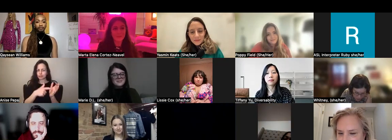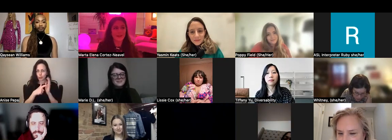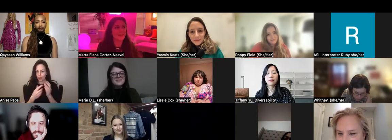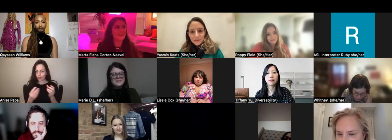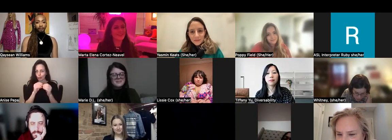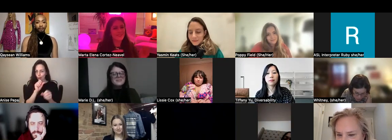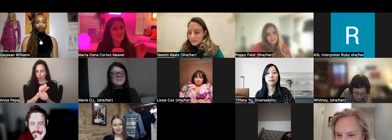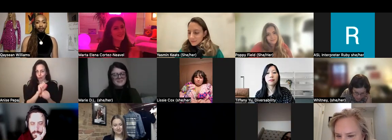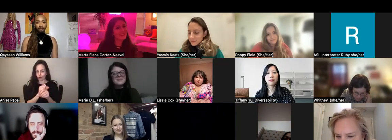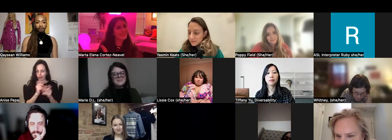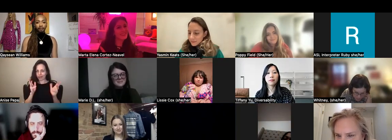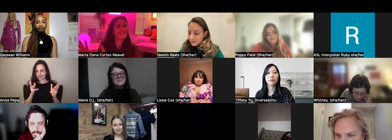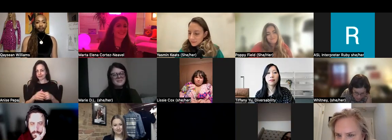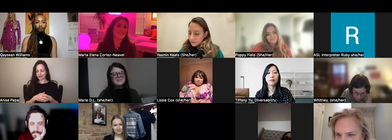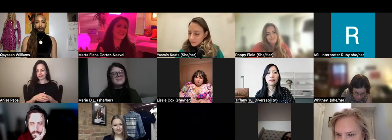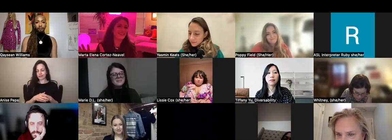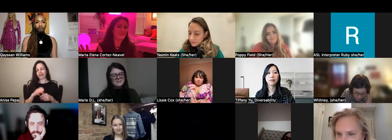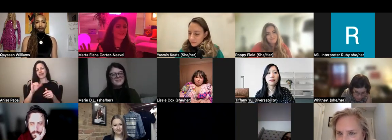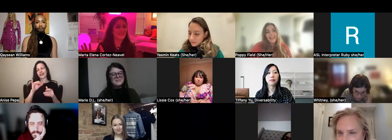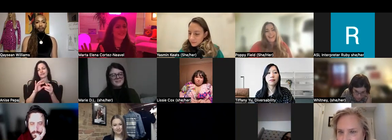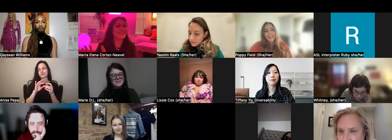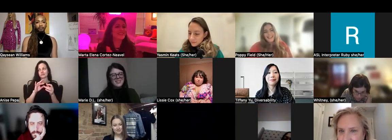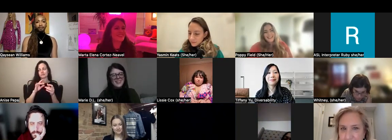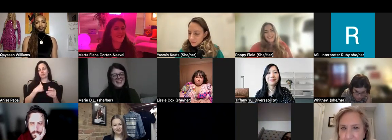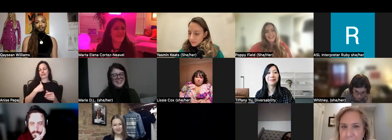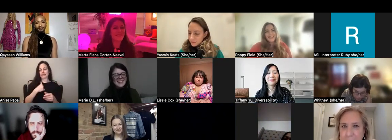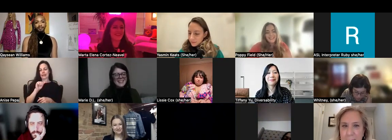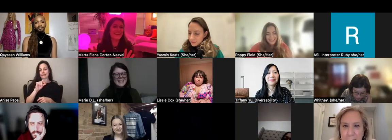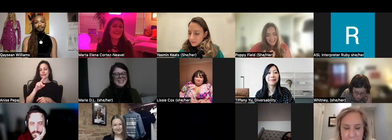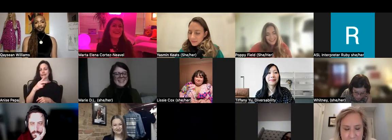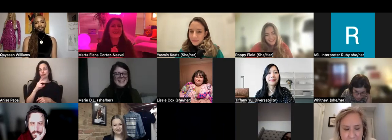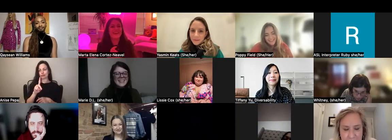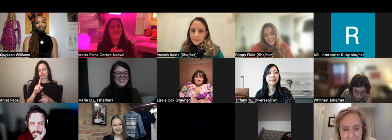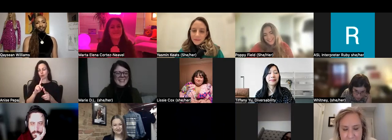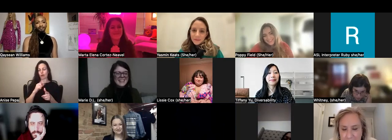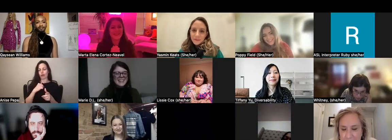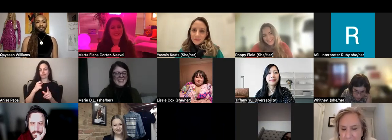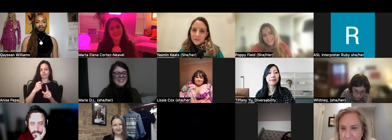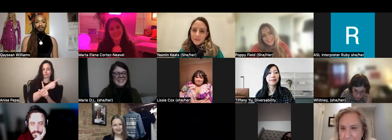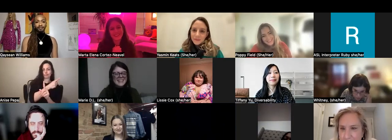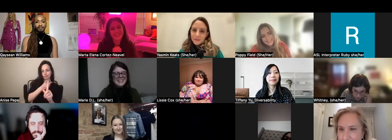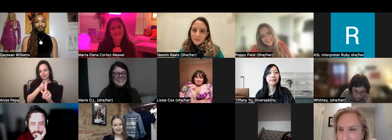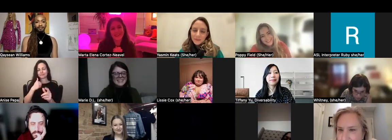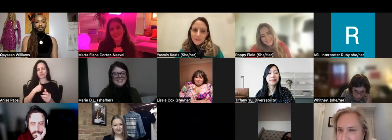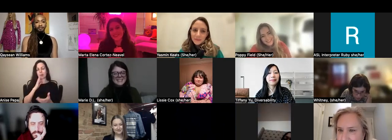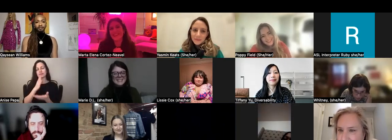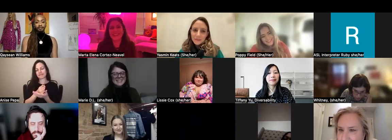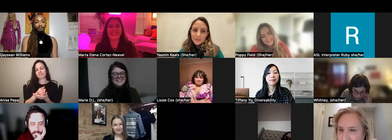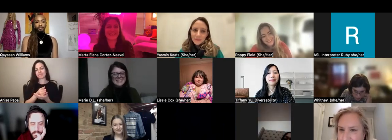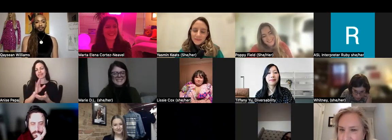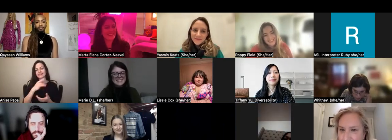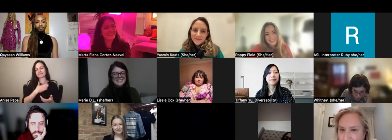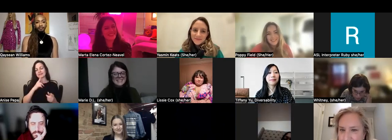that, but that's sort of an ADHD tangent. I could go on forever, so I'll stop there. But yeah, that's my answer.